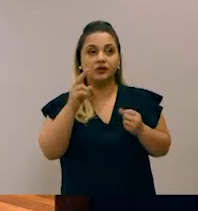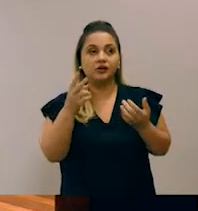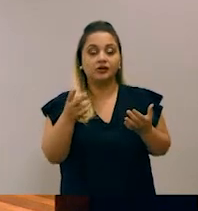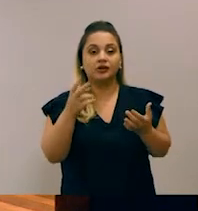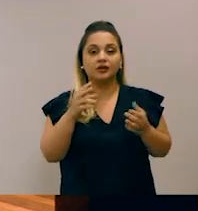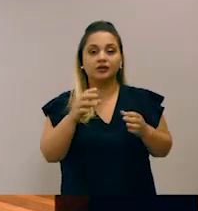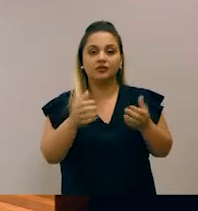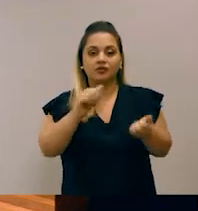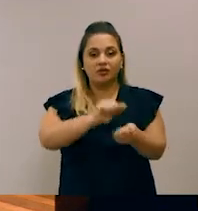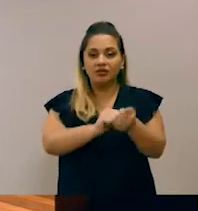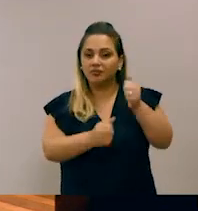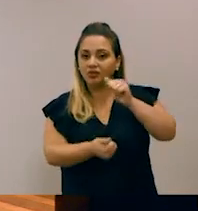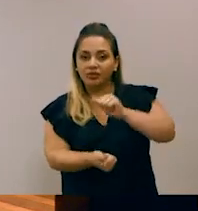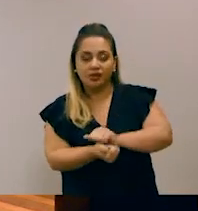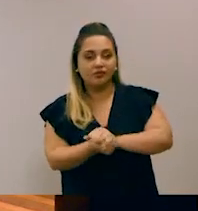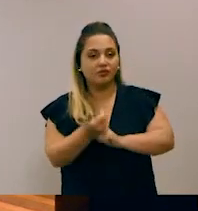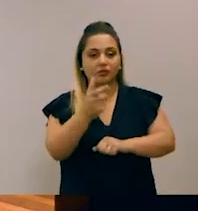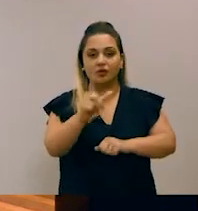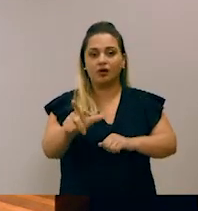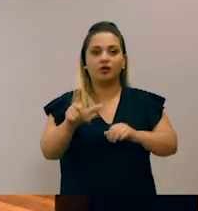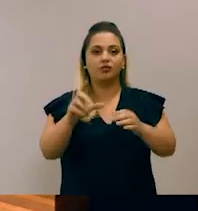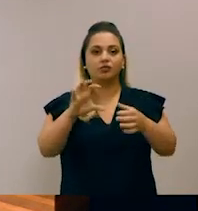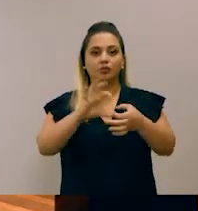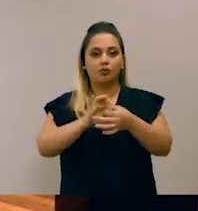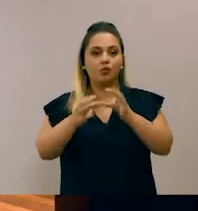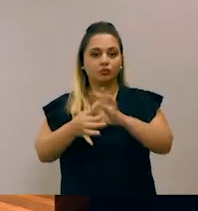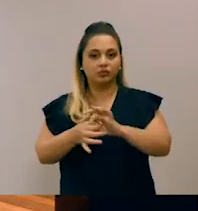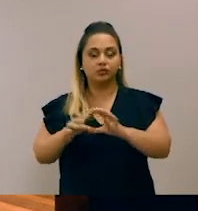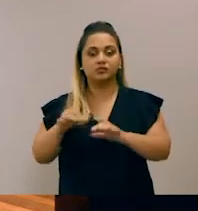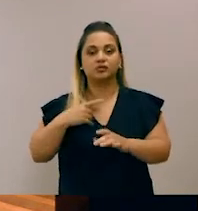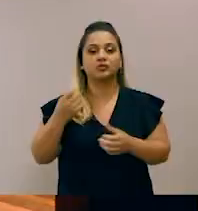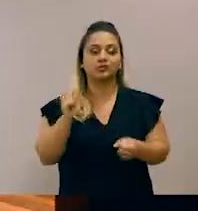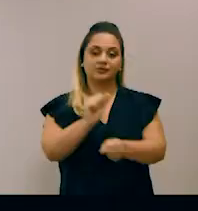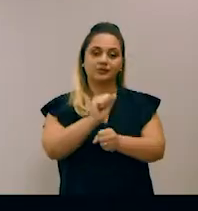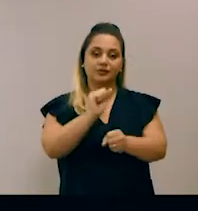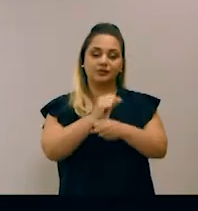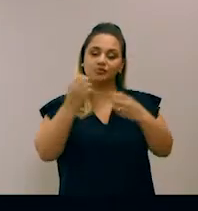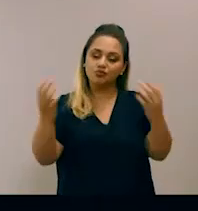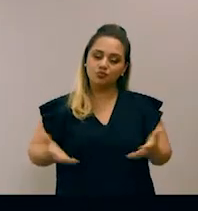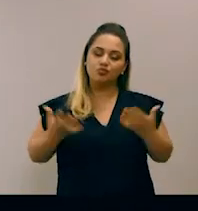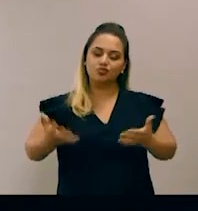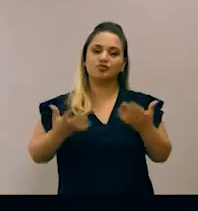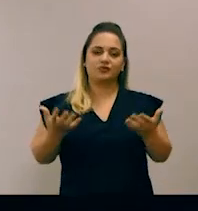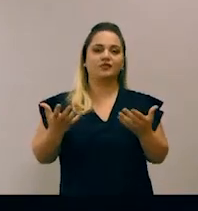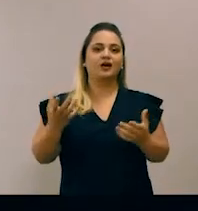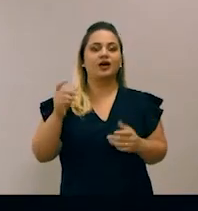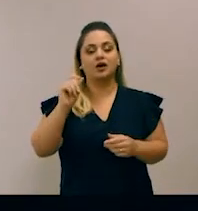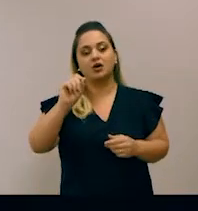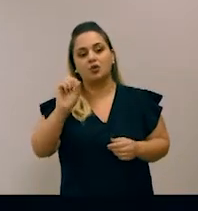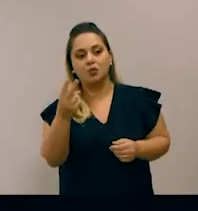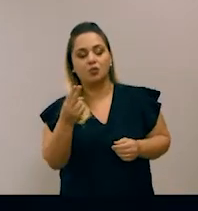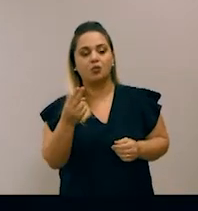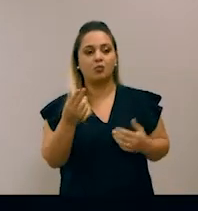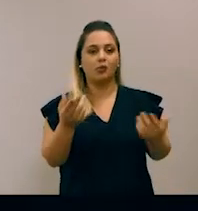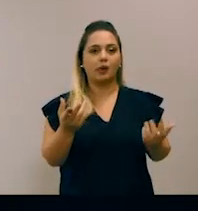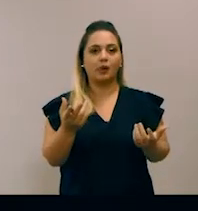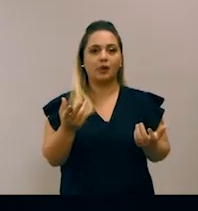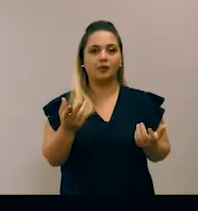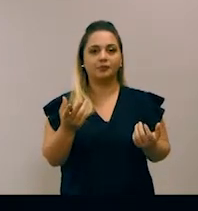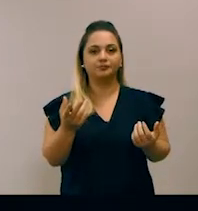results, and it can be totally adaptable for any context. So we really hope to motivate